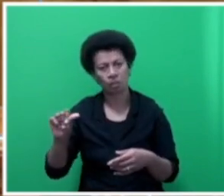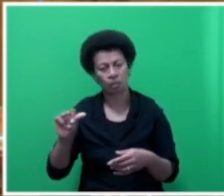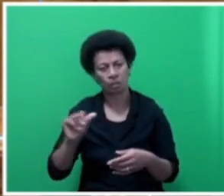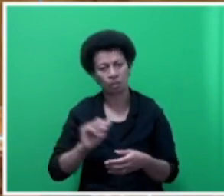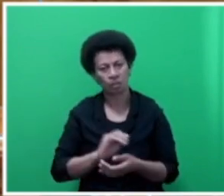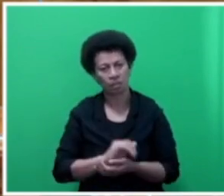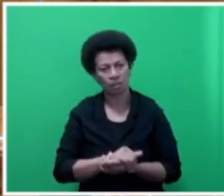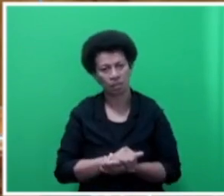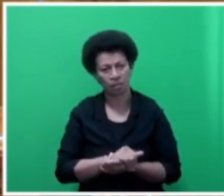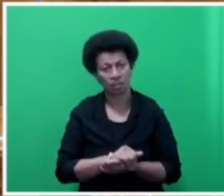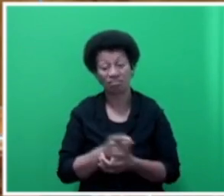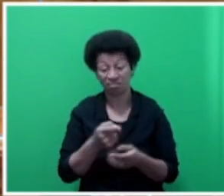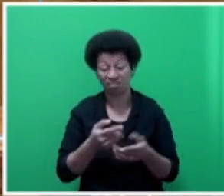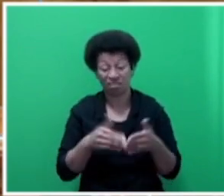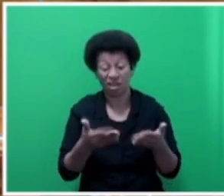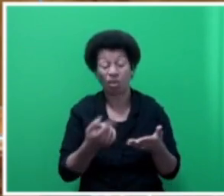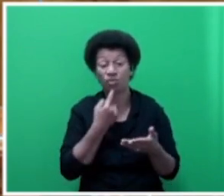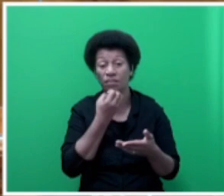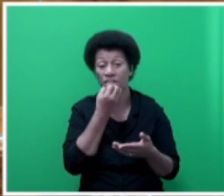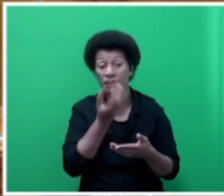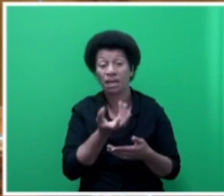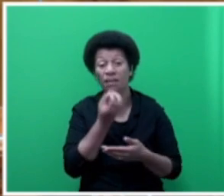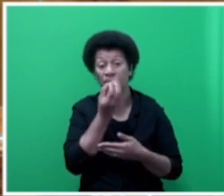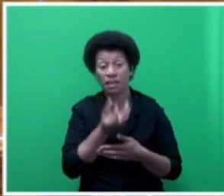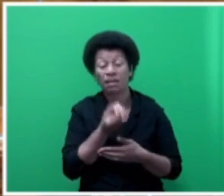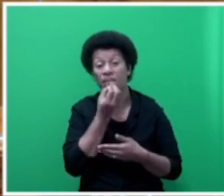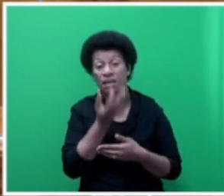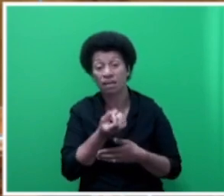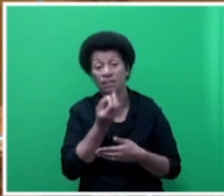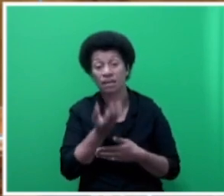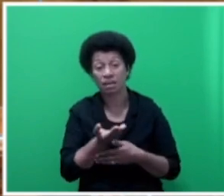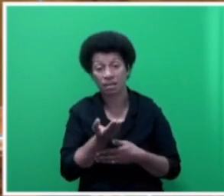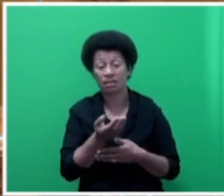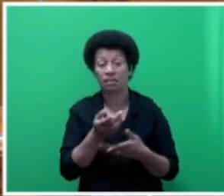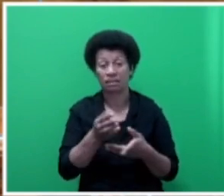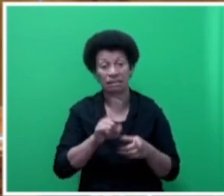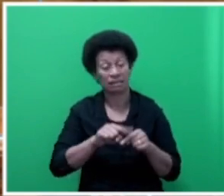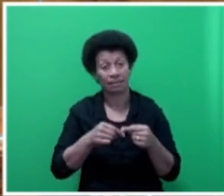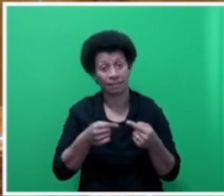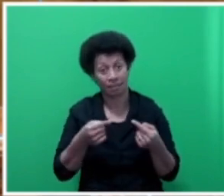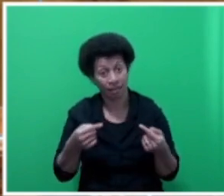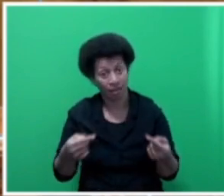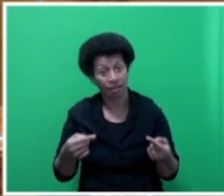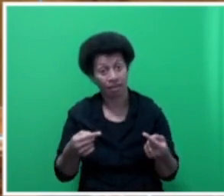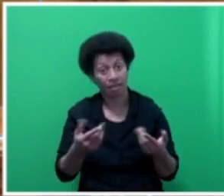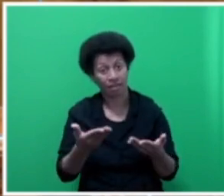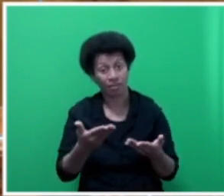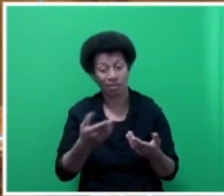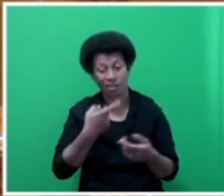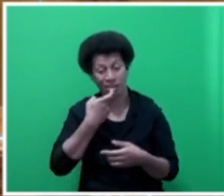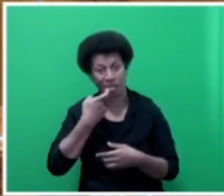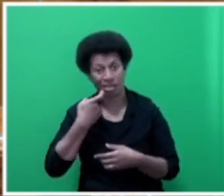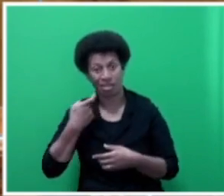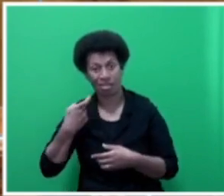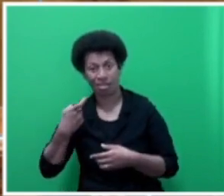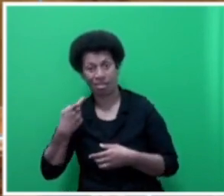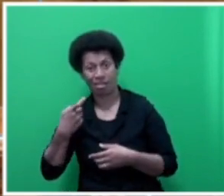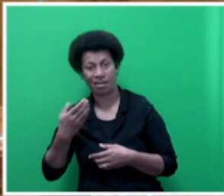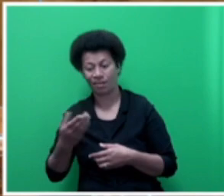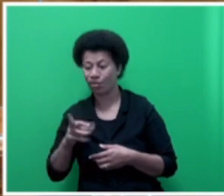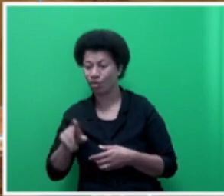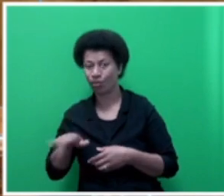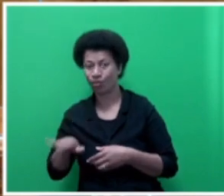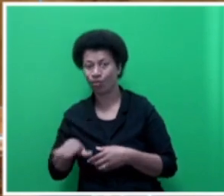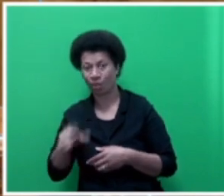you are now promoting, that something that would attract to the poor